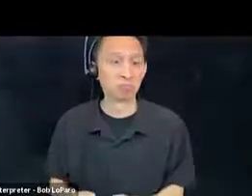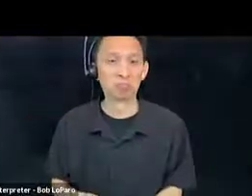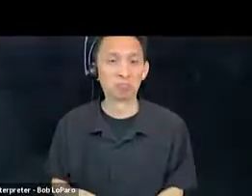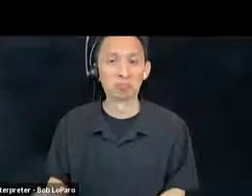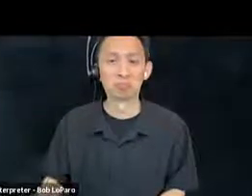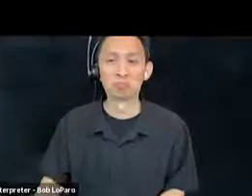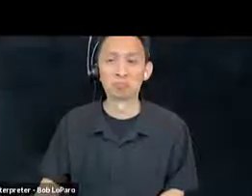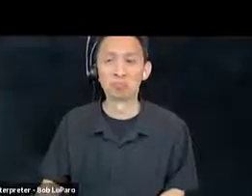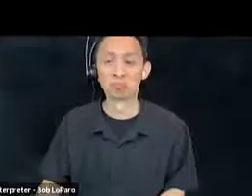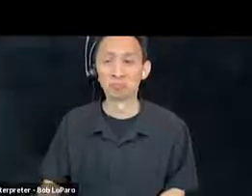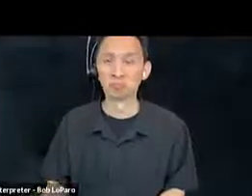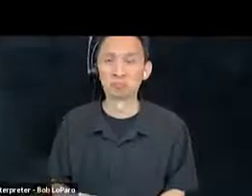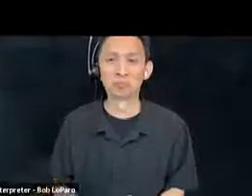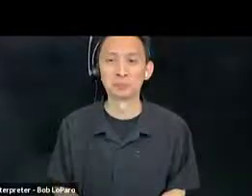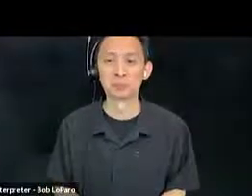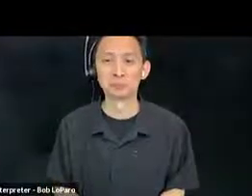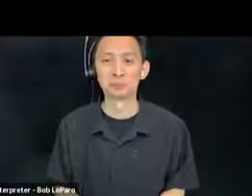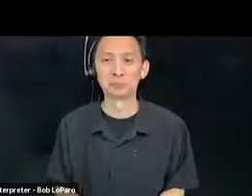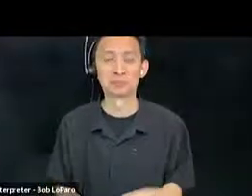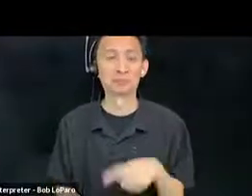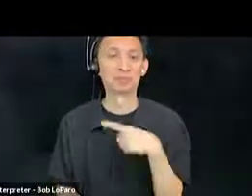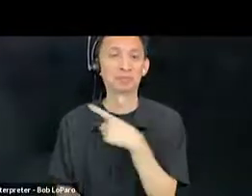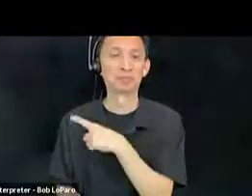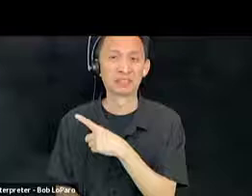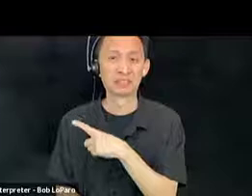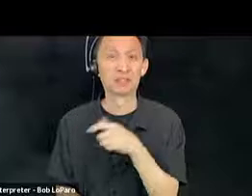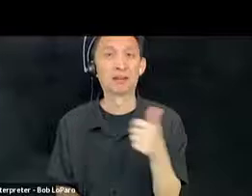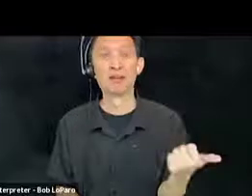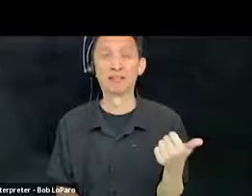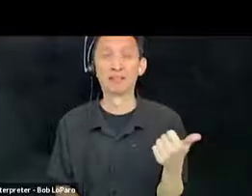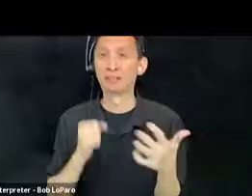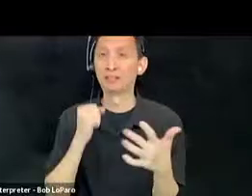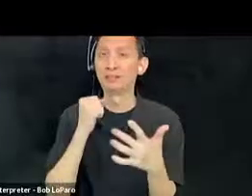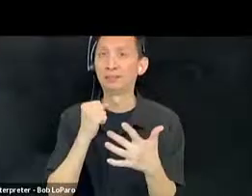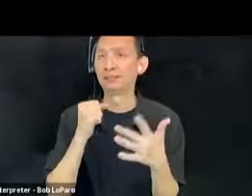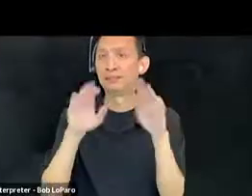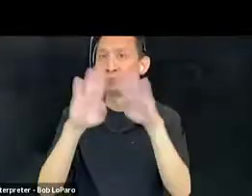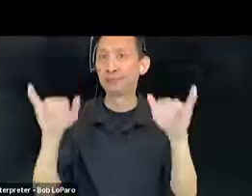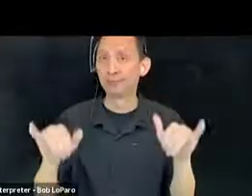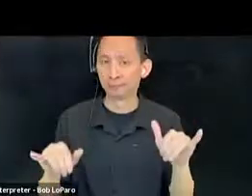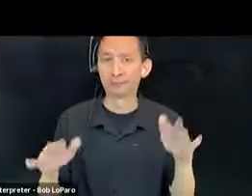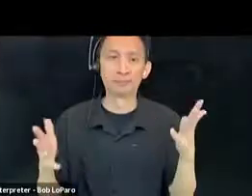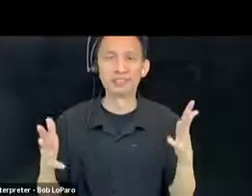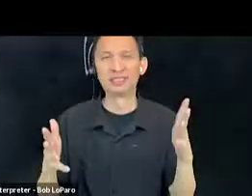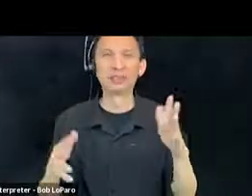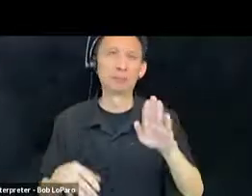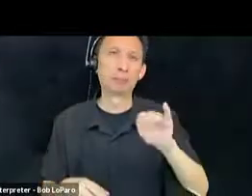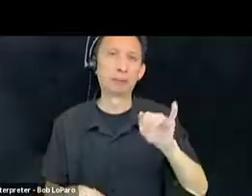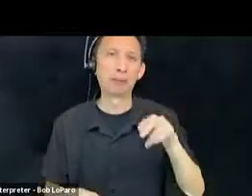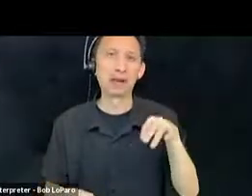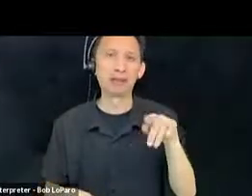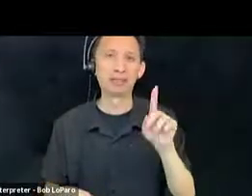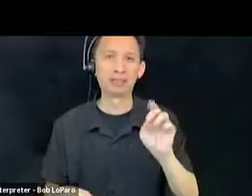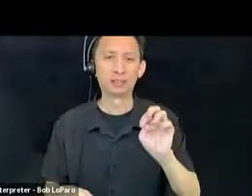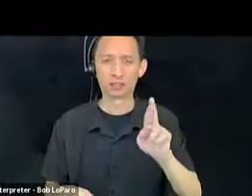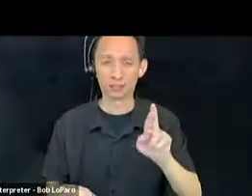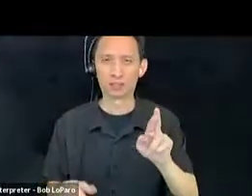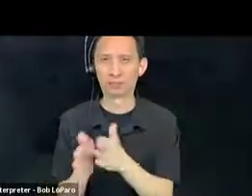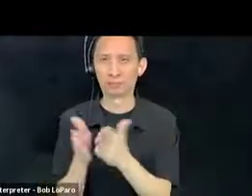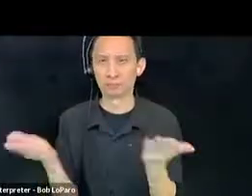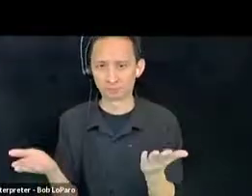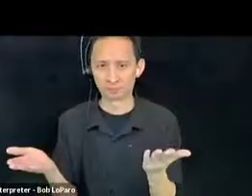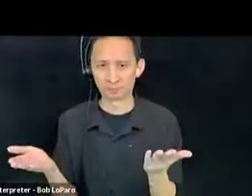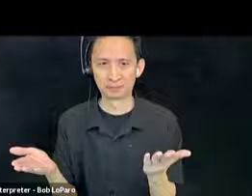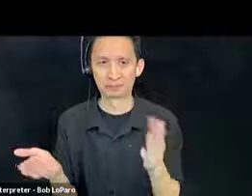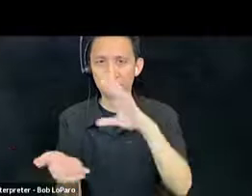This is another system, and this is just a binder system. So this has got the days laid out, it's got Velcro,